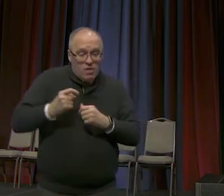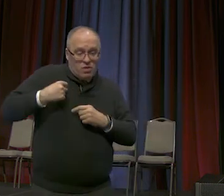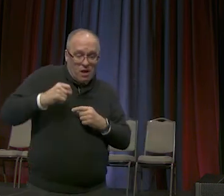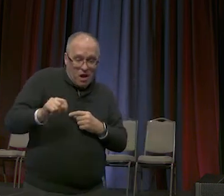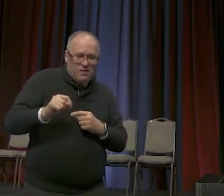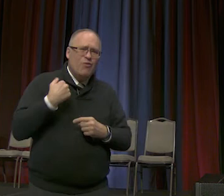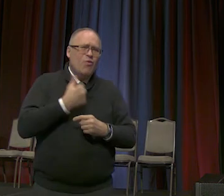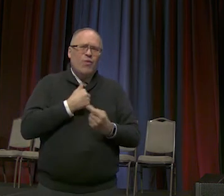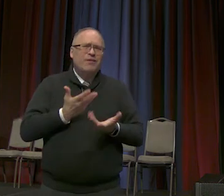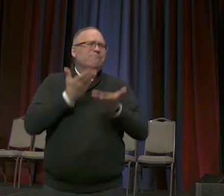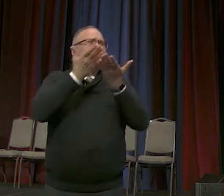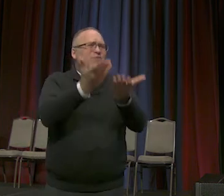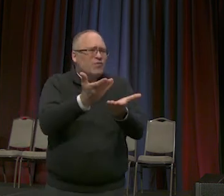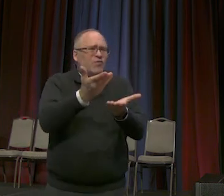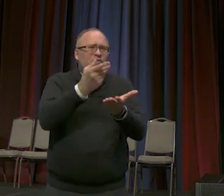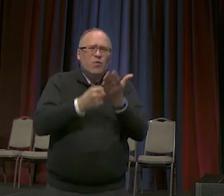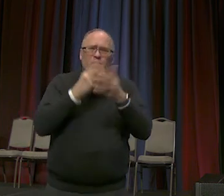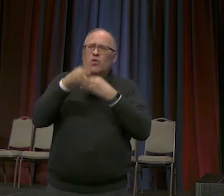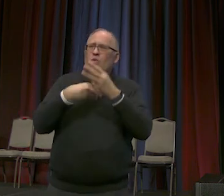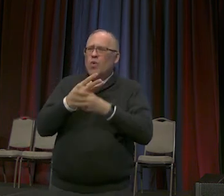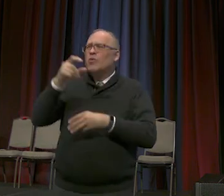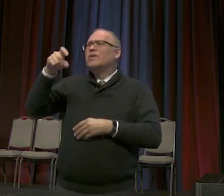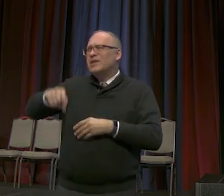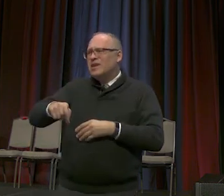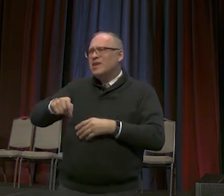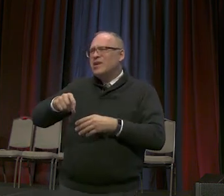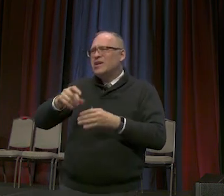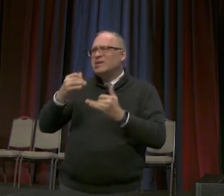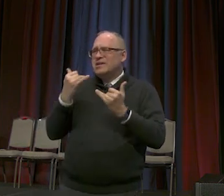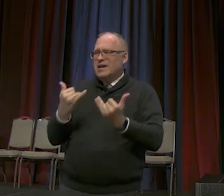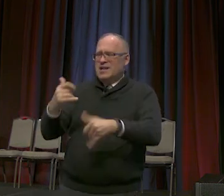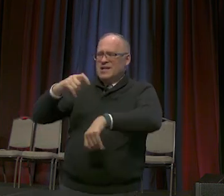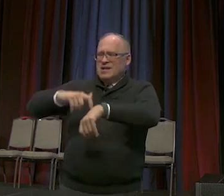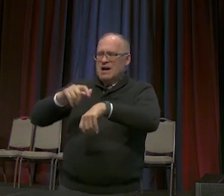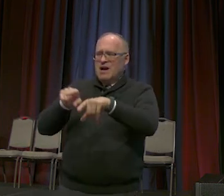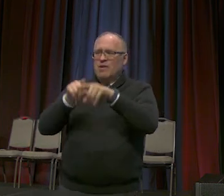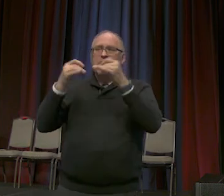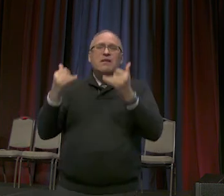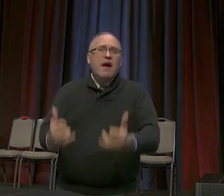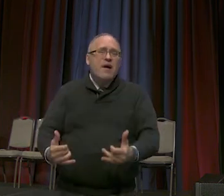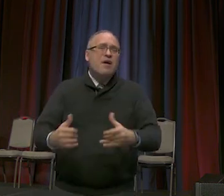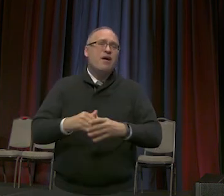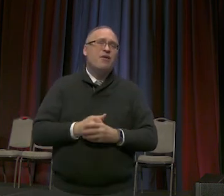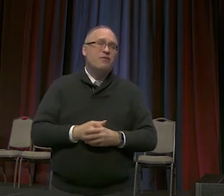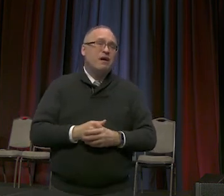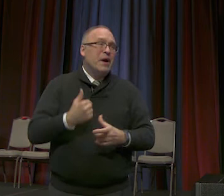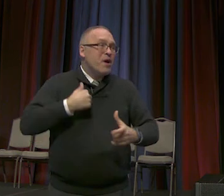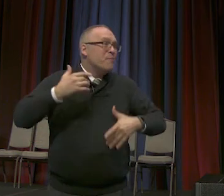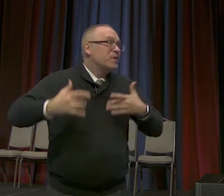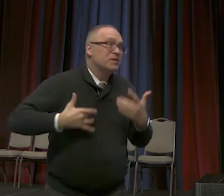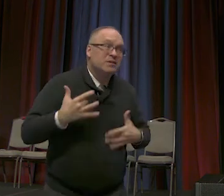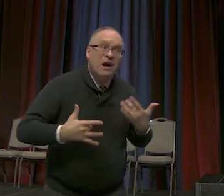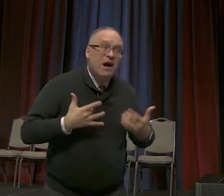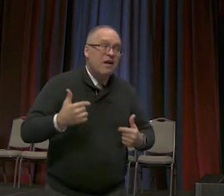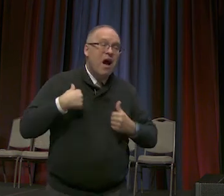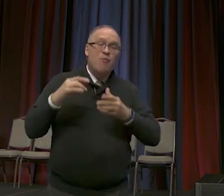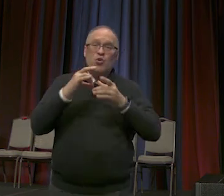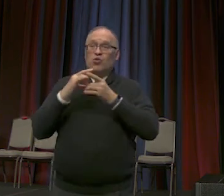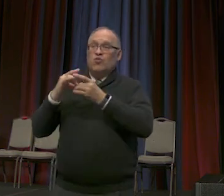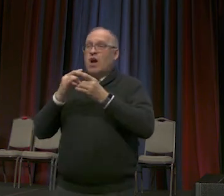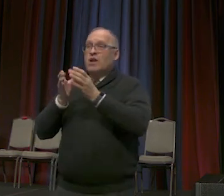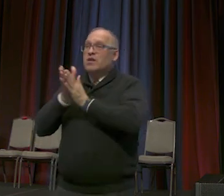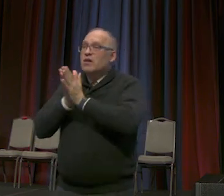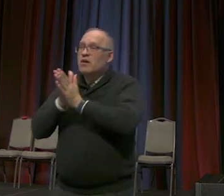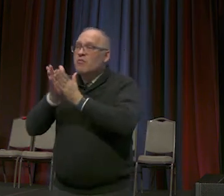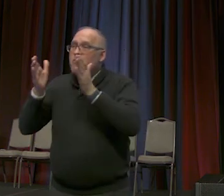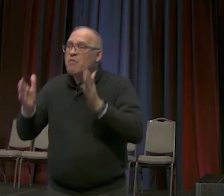what the world needs for such a time as this. And I'm excited to be a United Methodist.